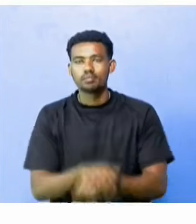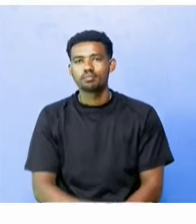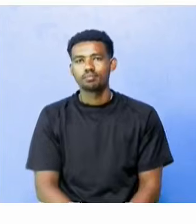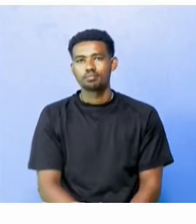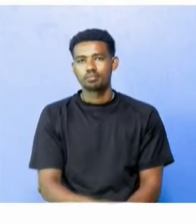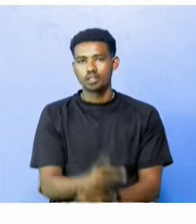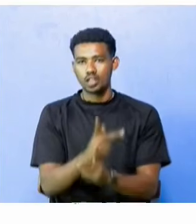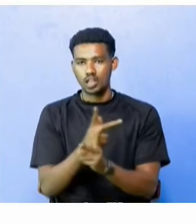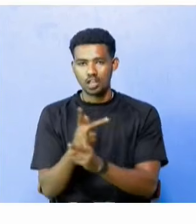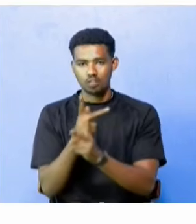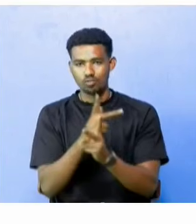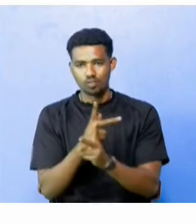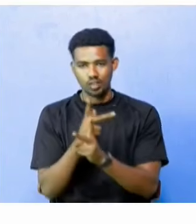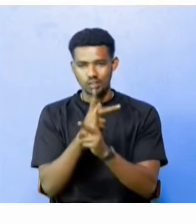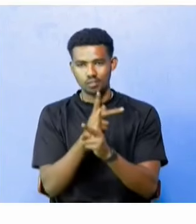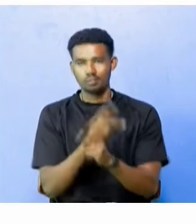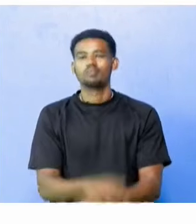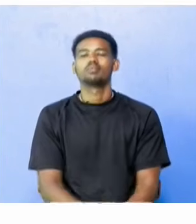carefully.